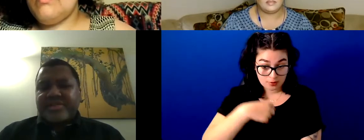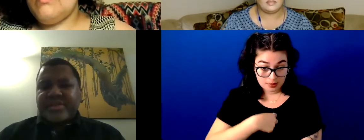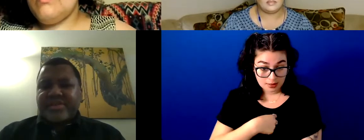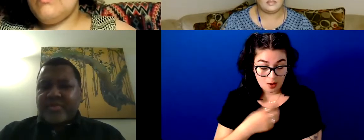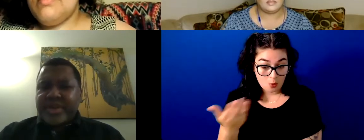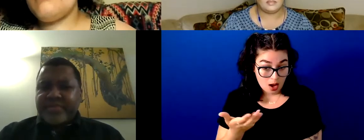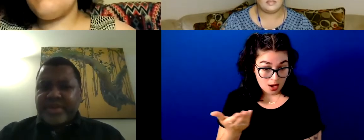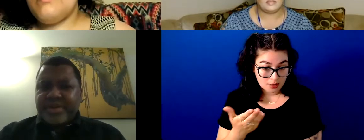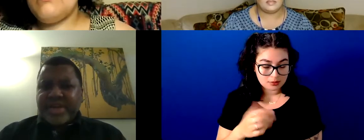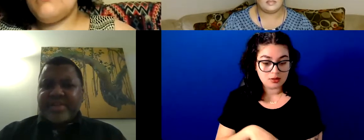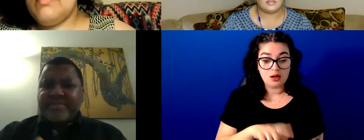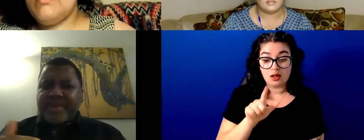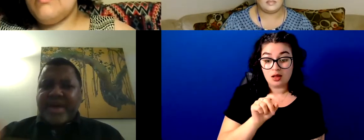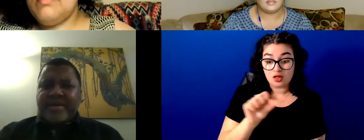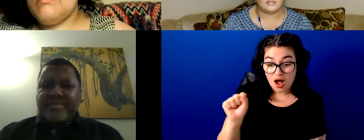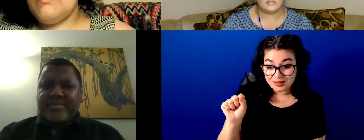loss, grieving,